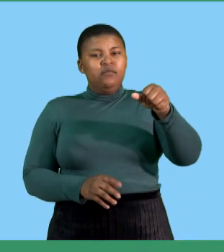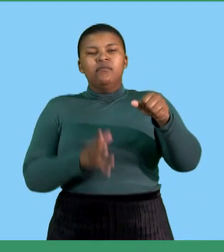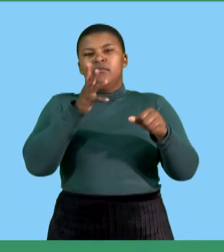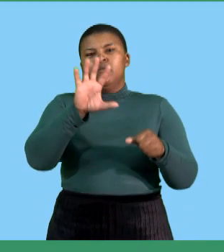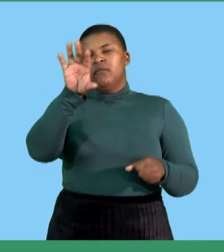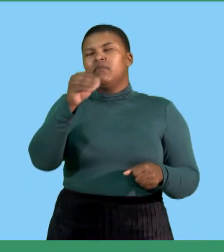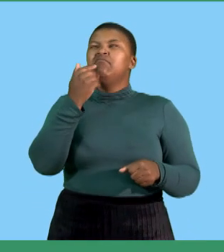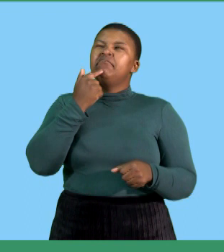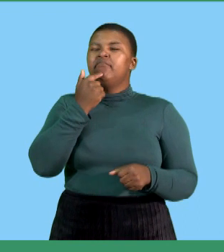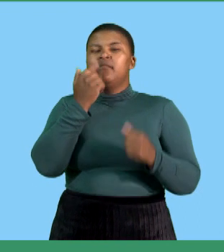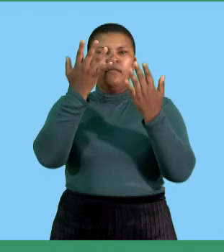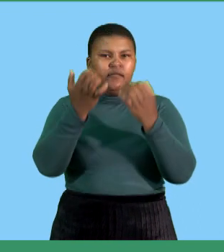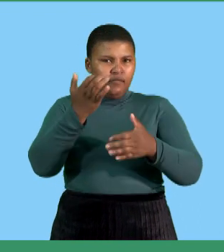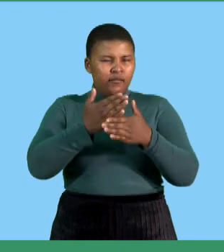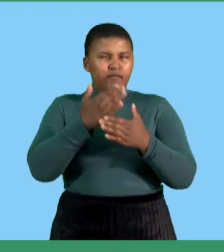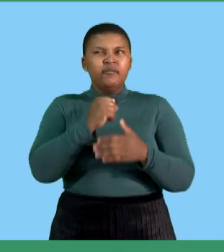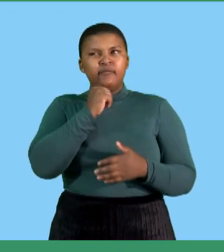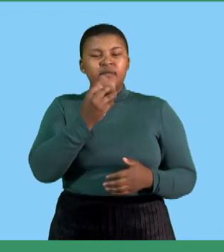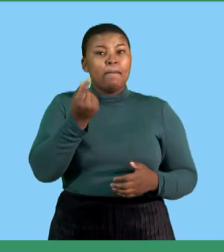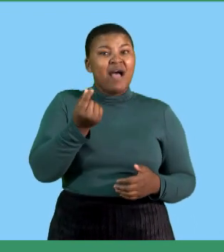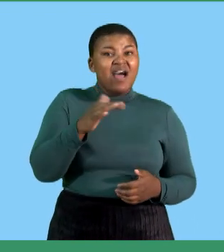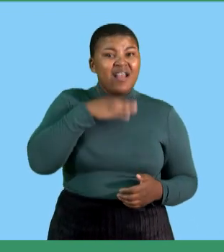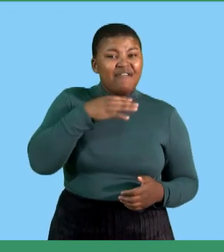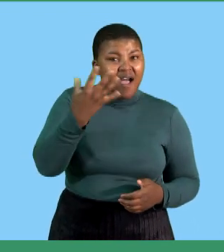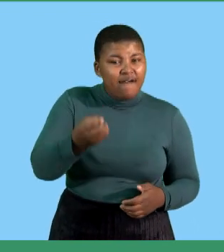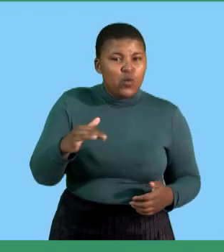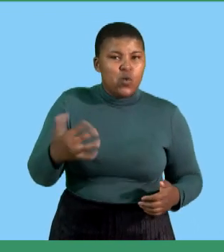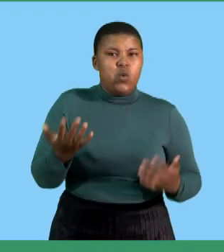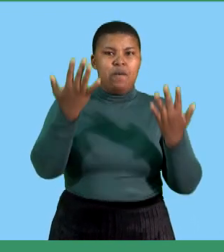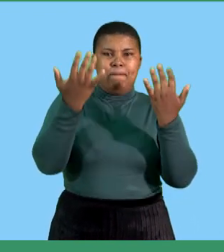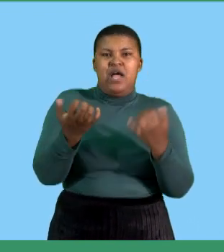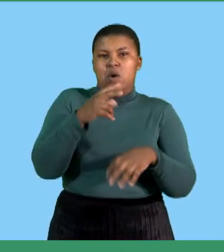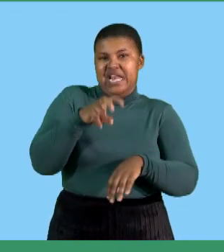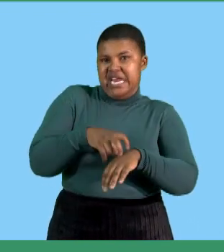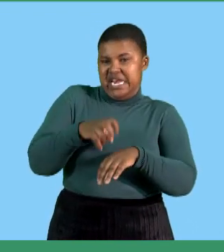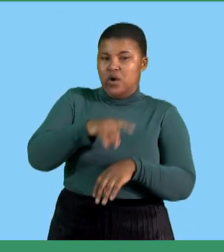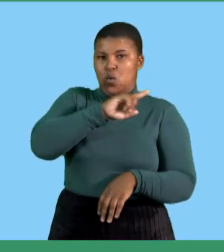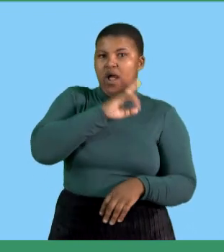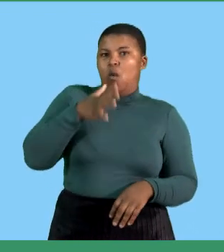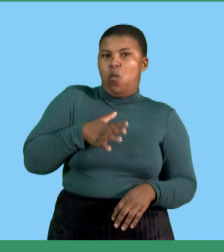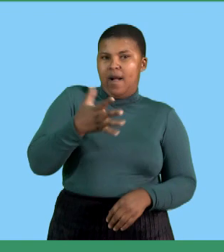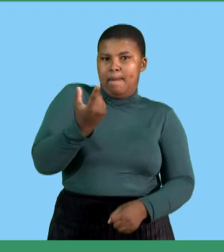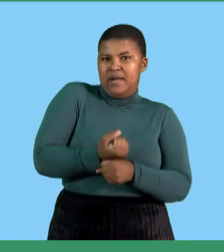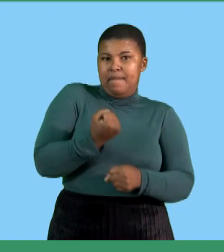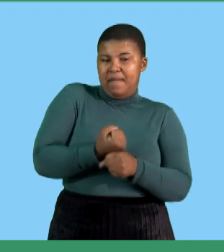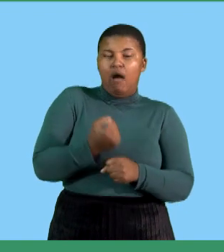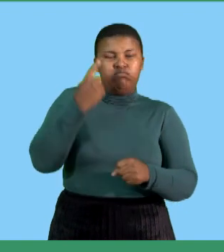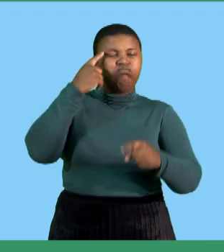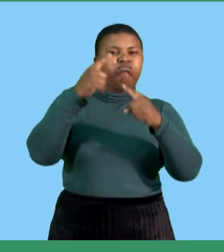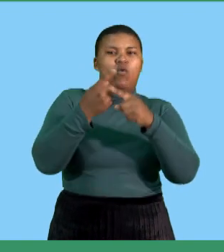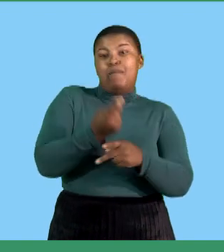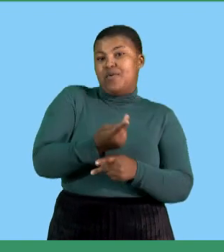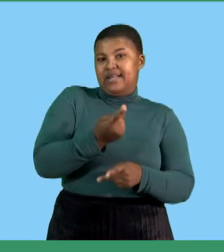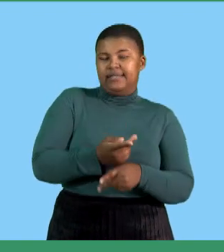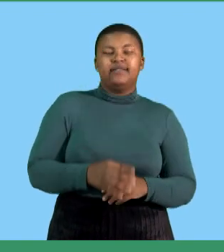inquire, they will ask the financial function to gain enough funds or to budget for them to produce this